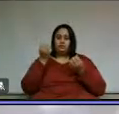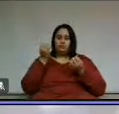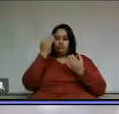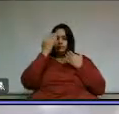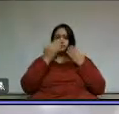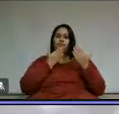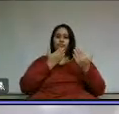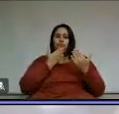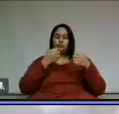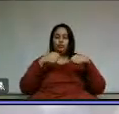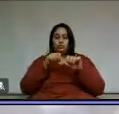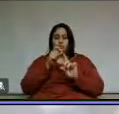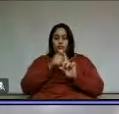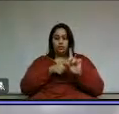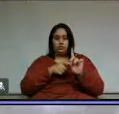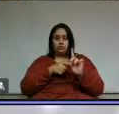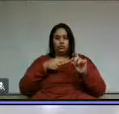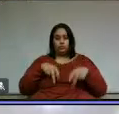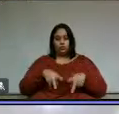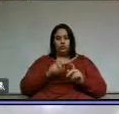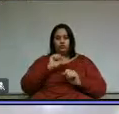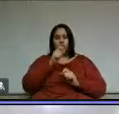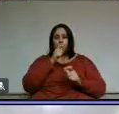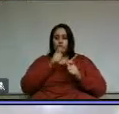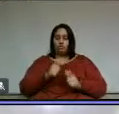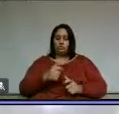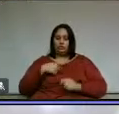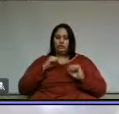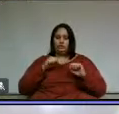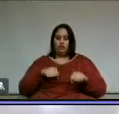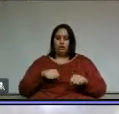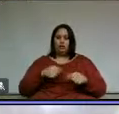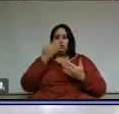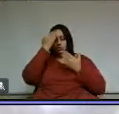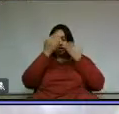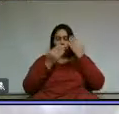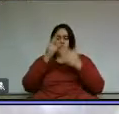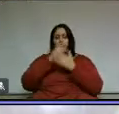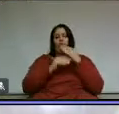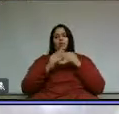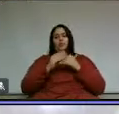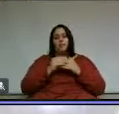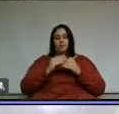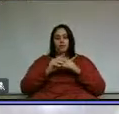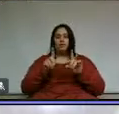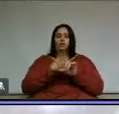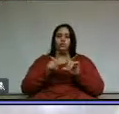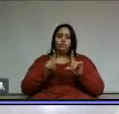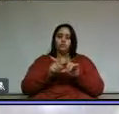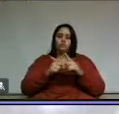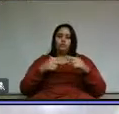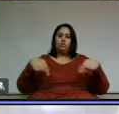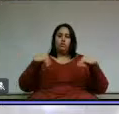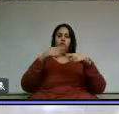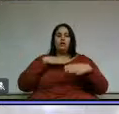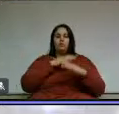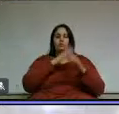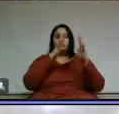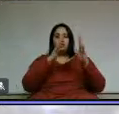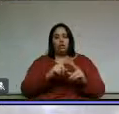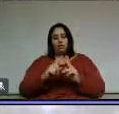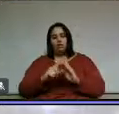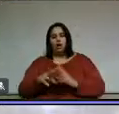thank you, Chairperson, for the opportunity to comment, and a good evening to the Honourable Members, as well as the other councillors